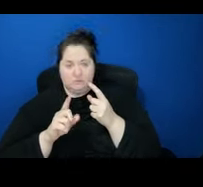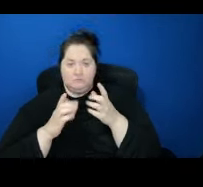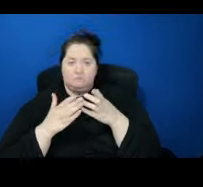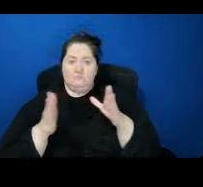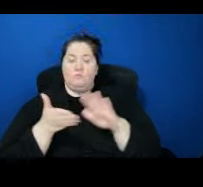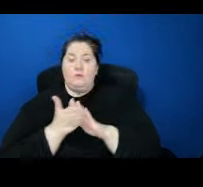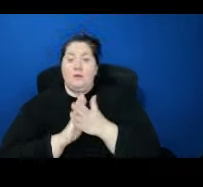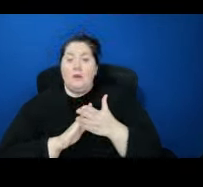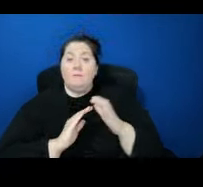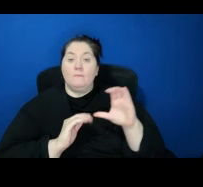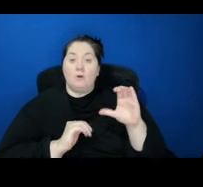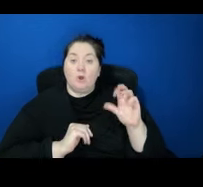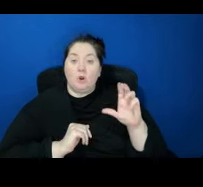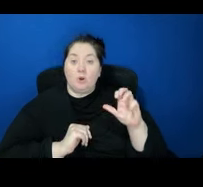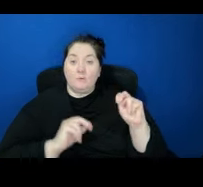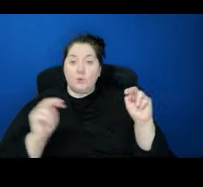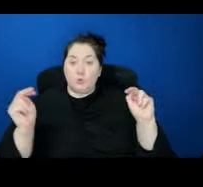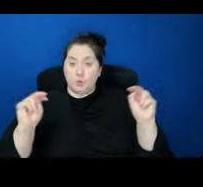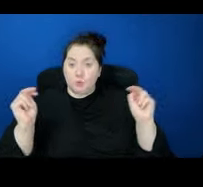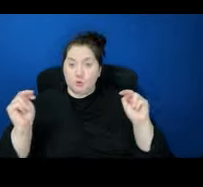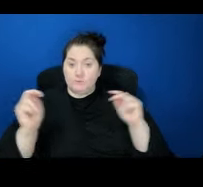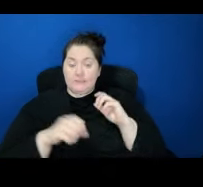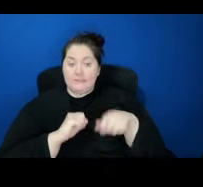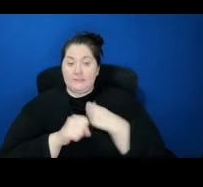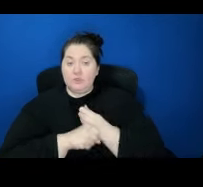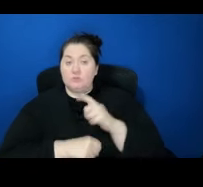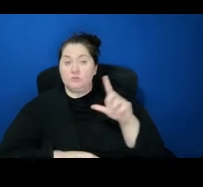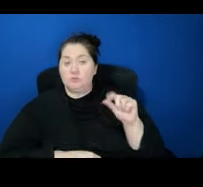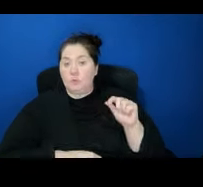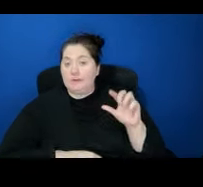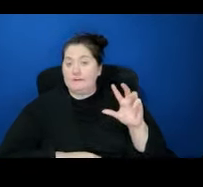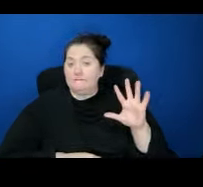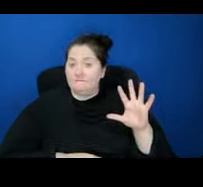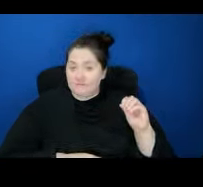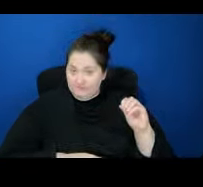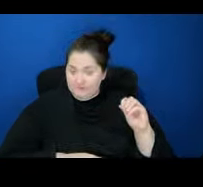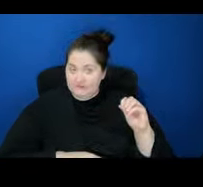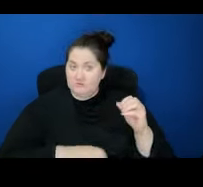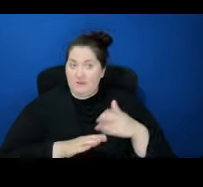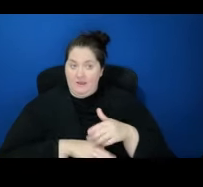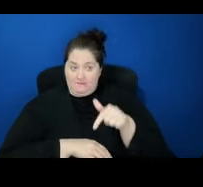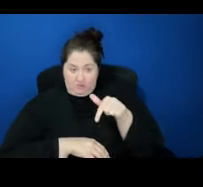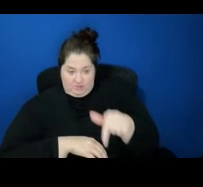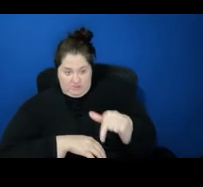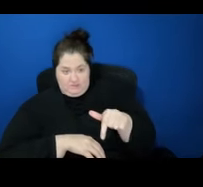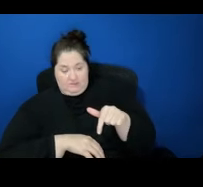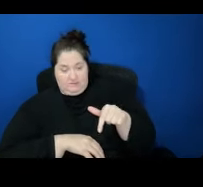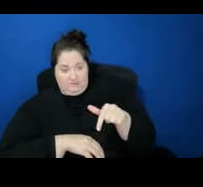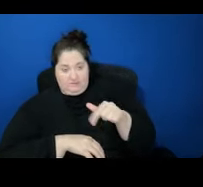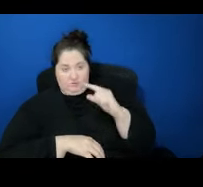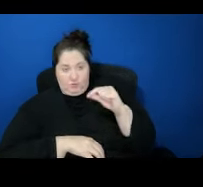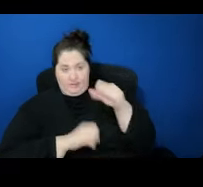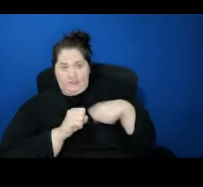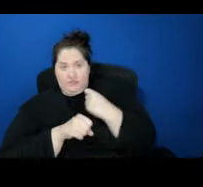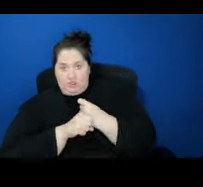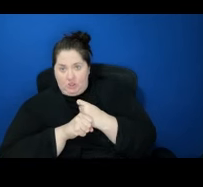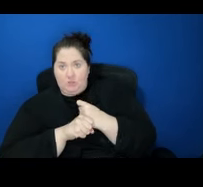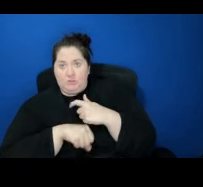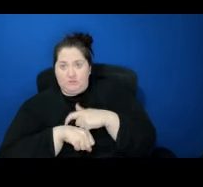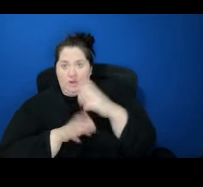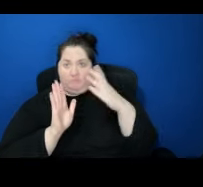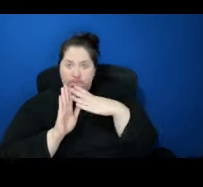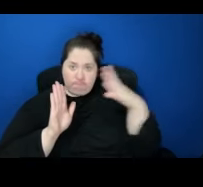become carbon neutral by the year 2050, which is just a little bit after the 20-year period of this plan.